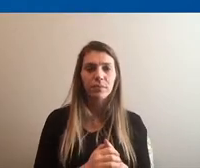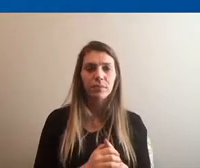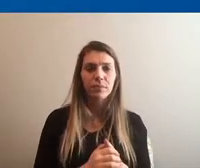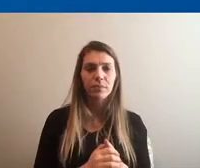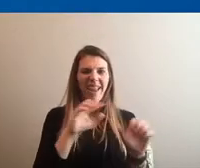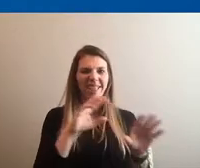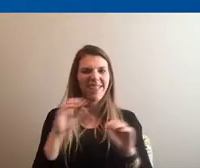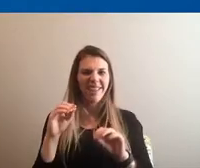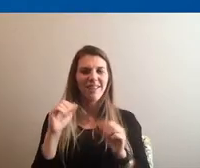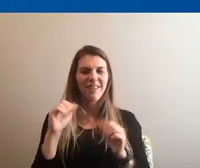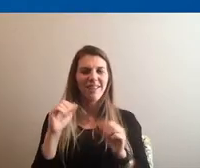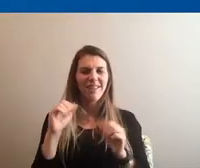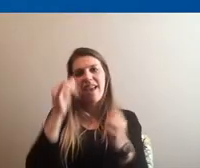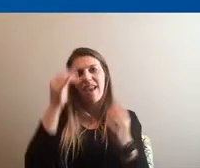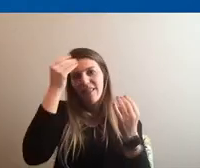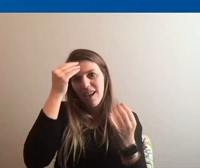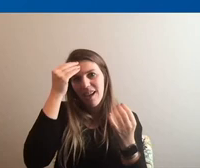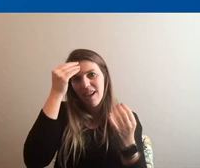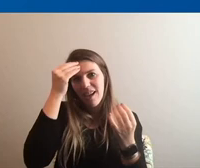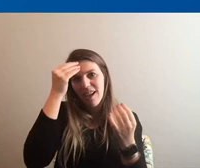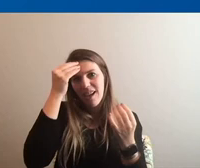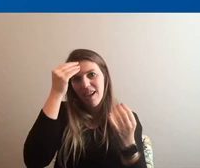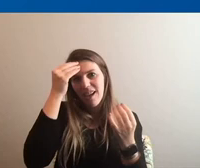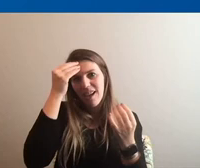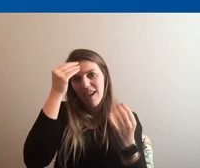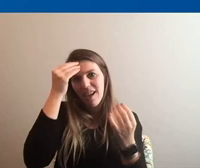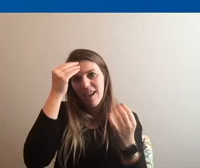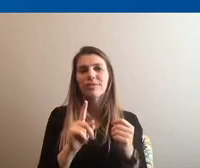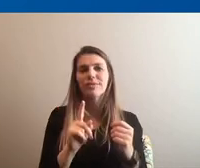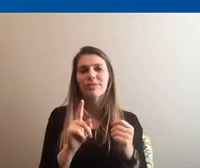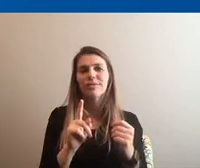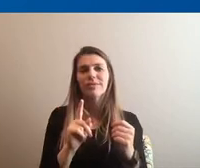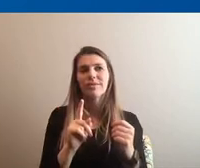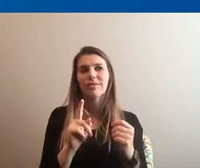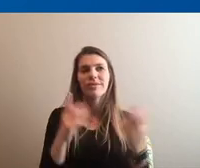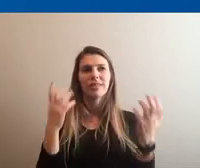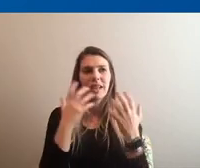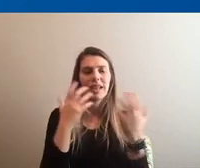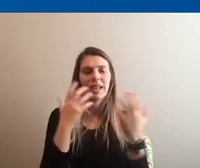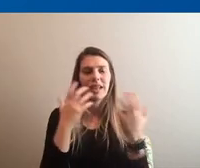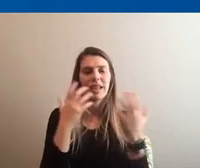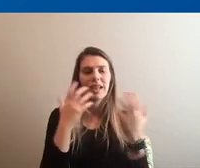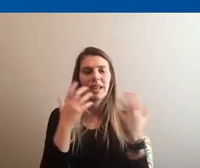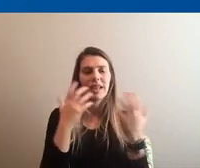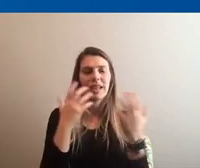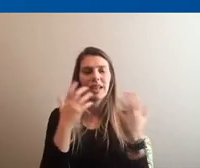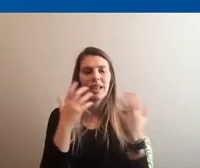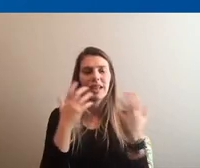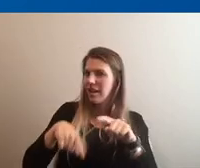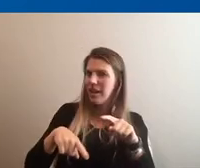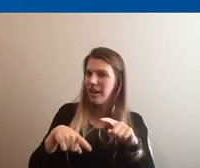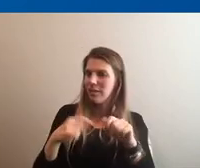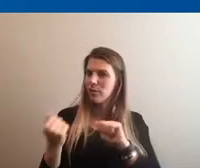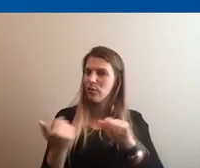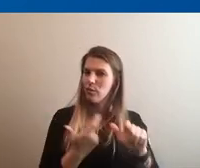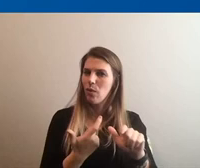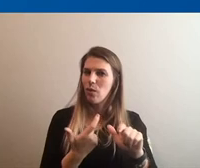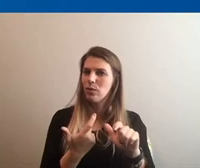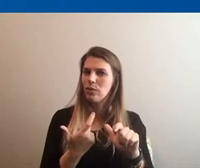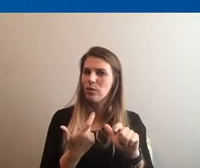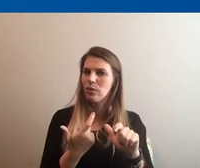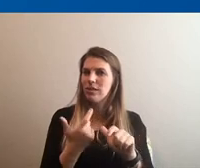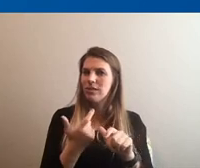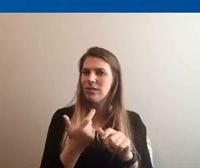that tremendous, tremendous ending. Why can't we all just take care